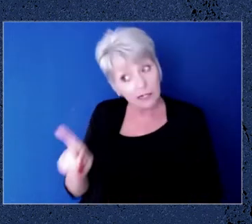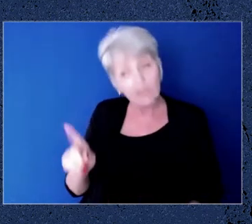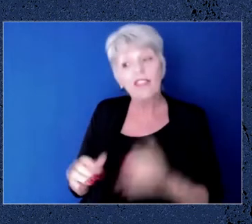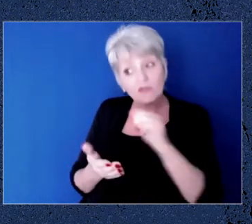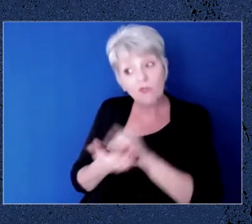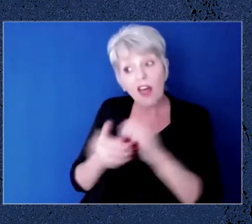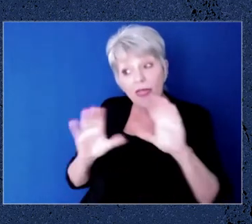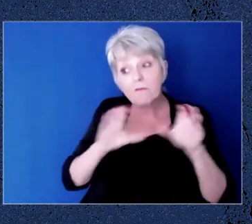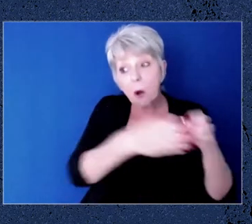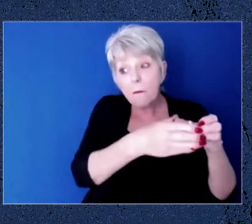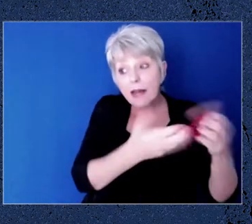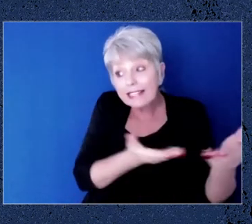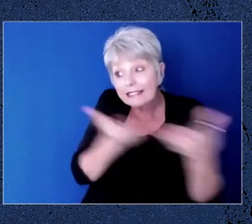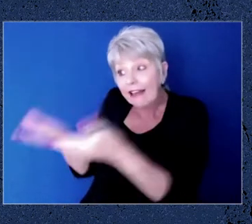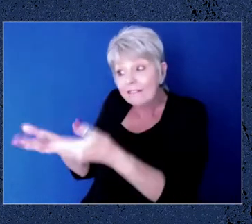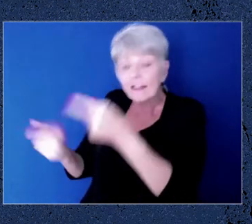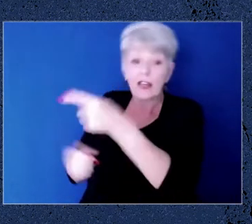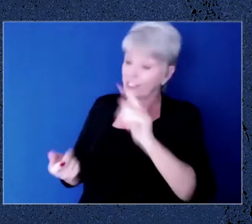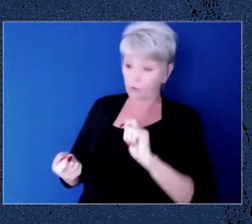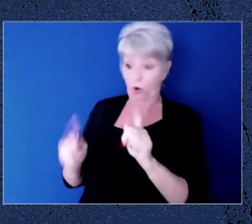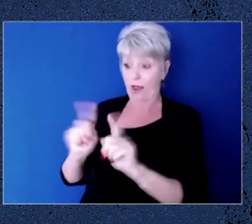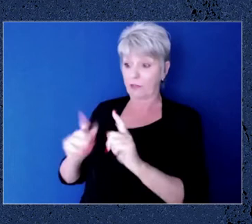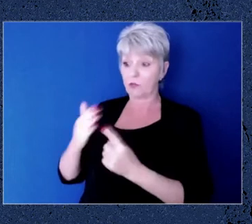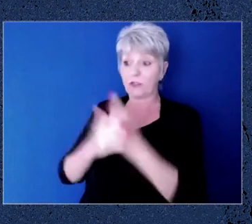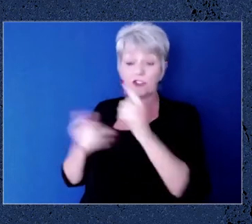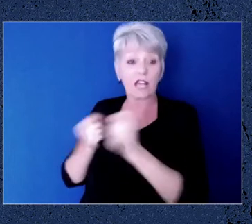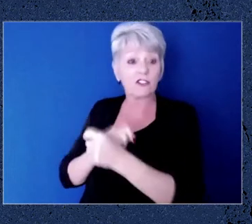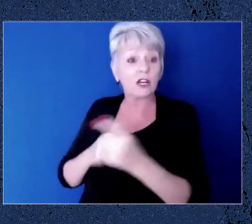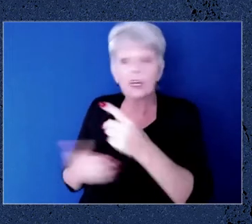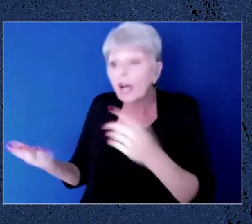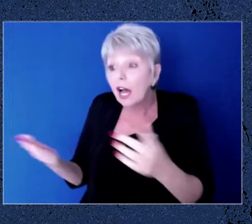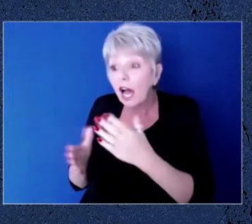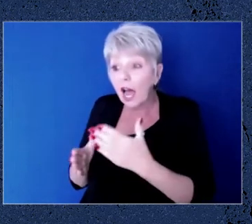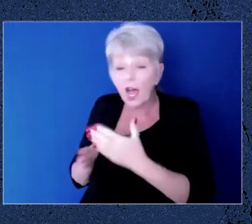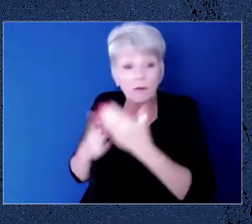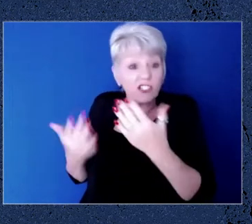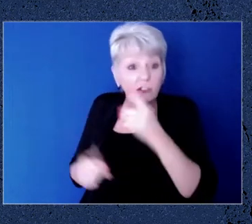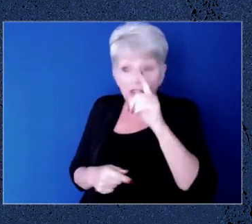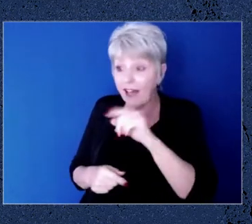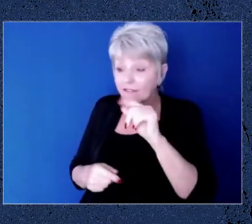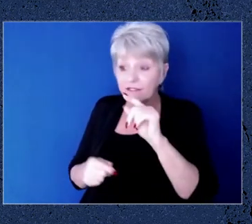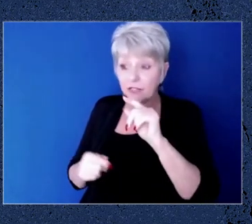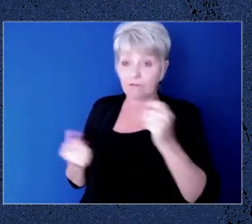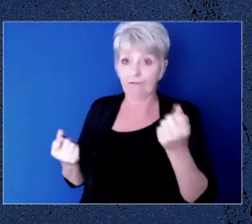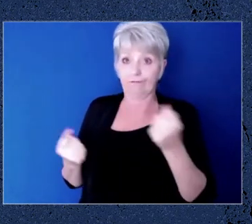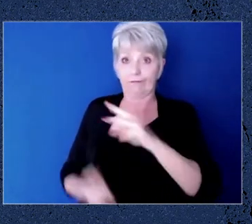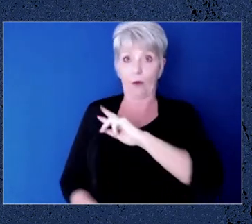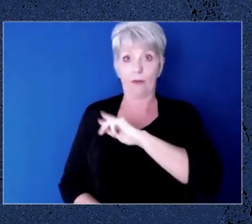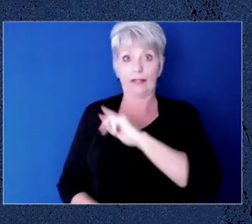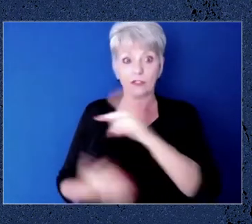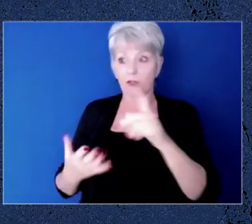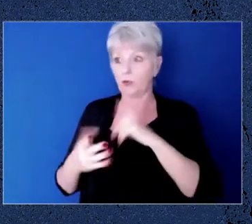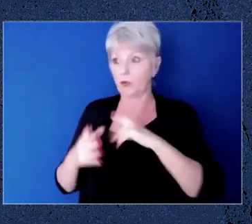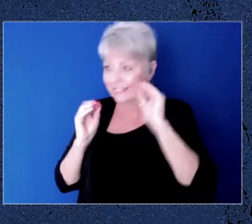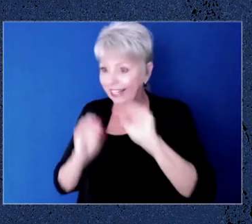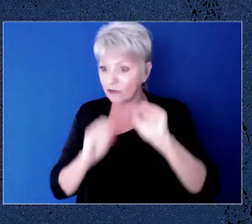things about change is that non-Indigenous people have an obligation to educate themselves and to find out how to go about engaging